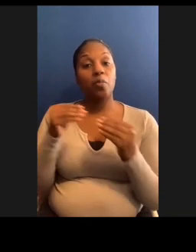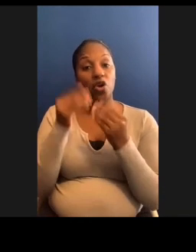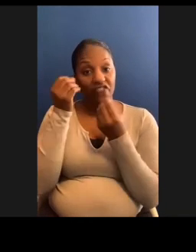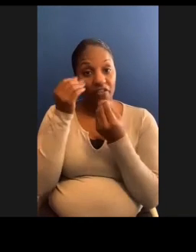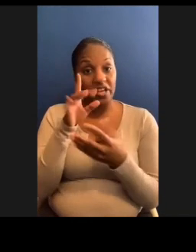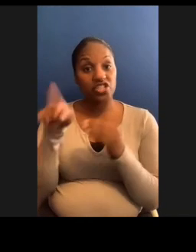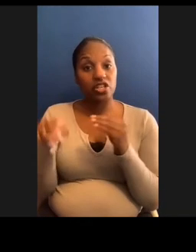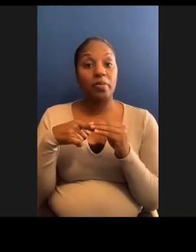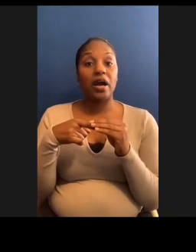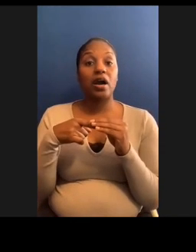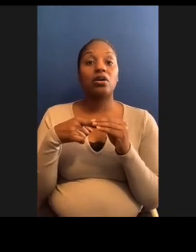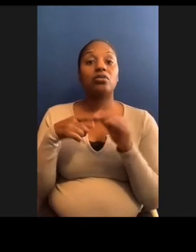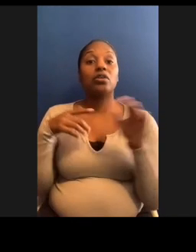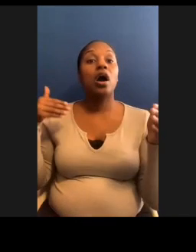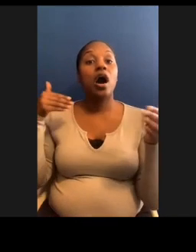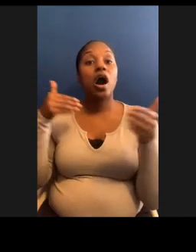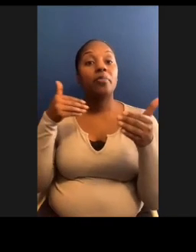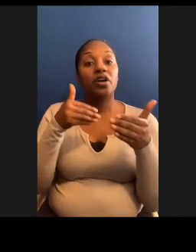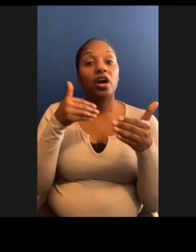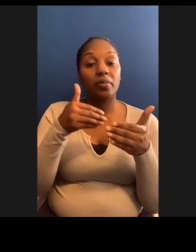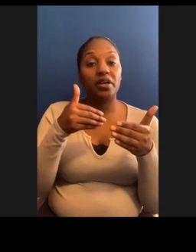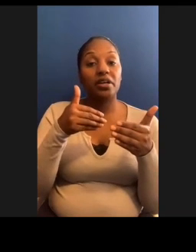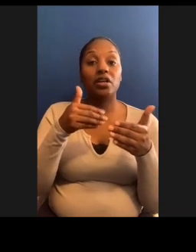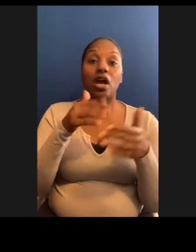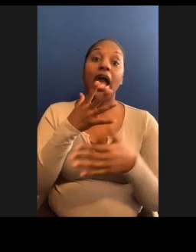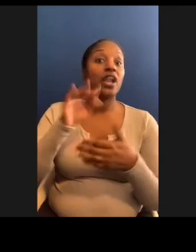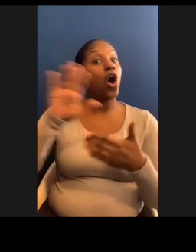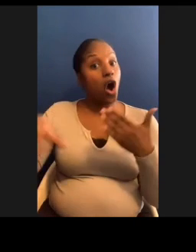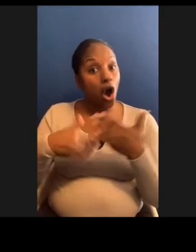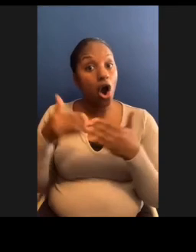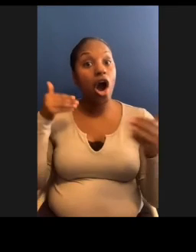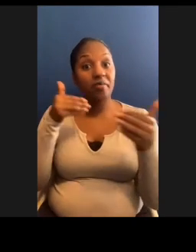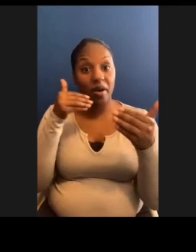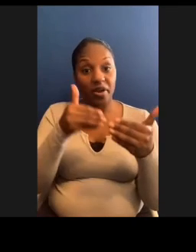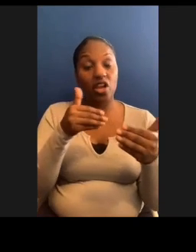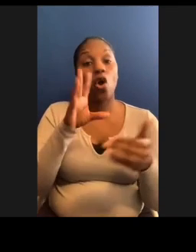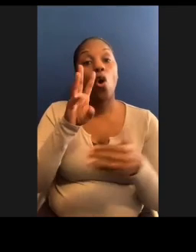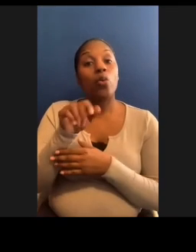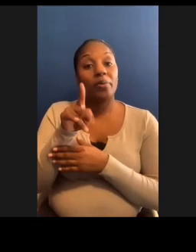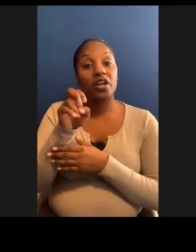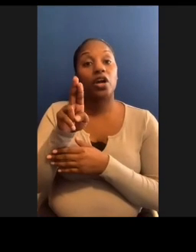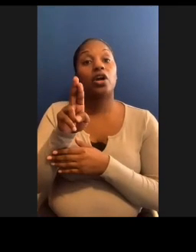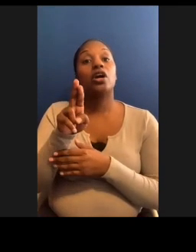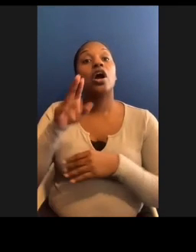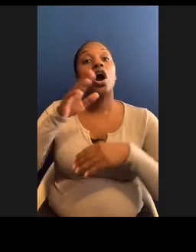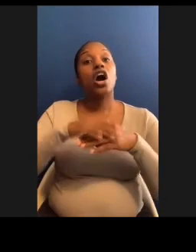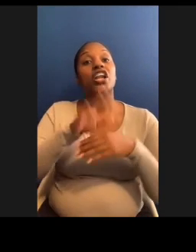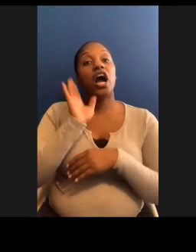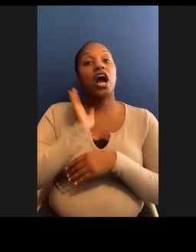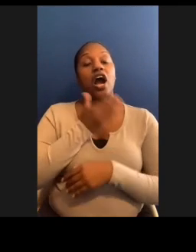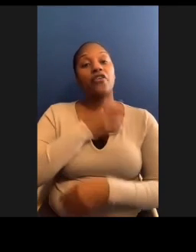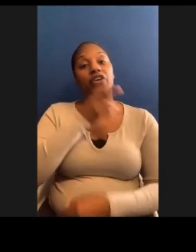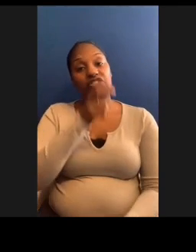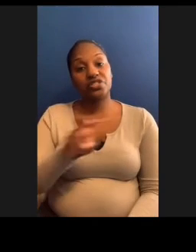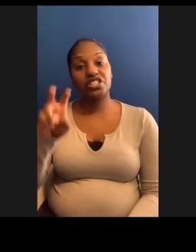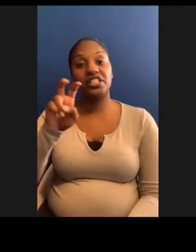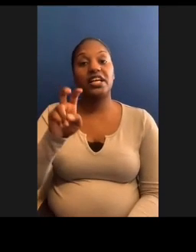about all upcoming webinars on either the Transition Alliance